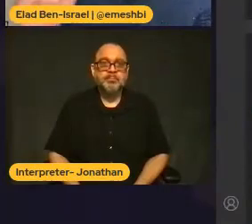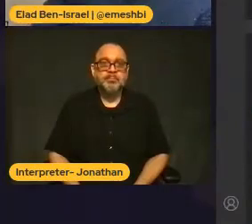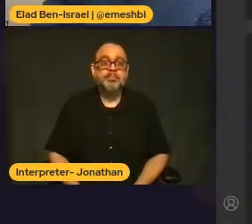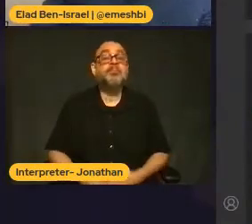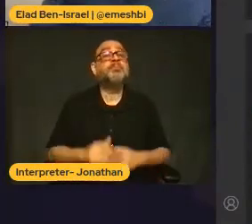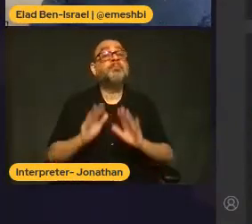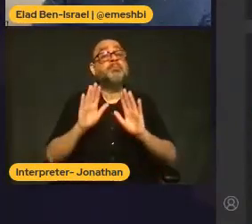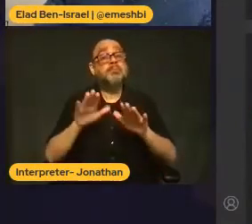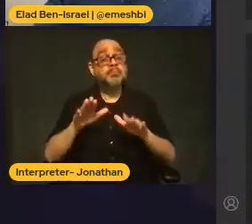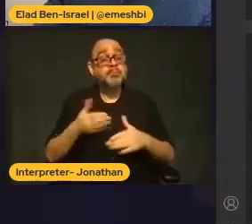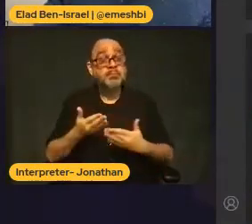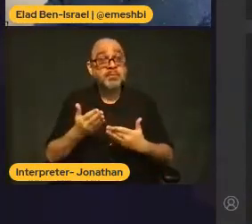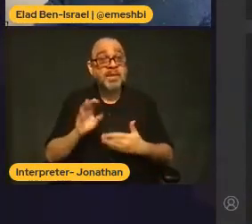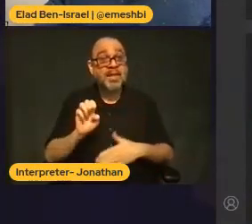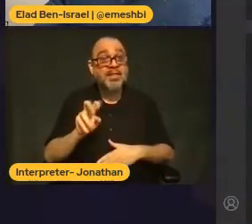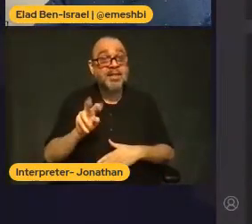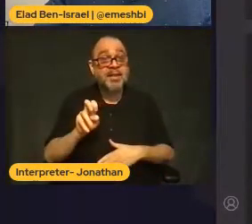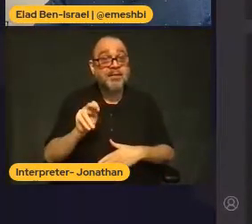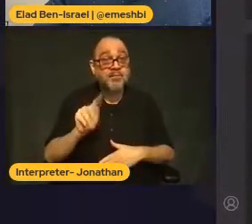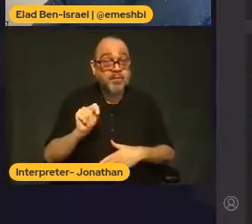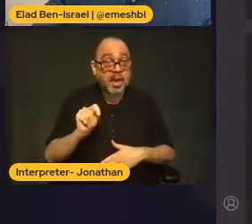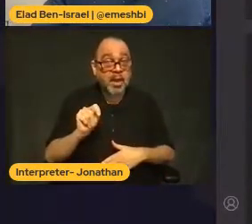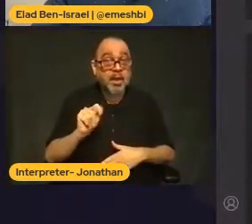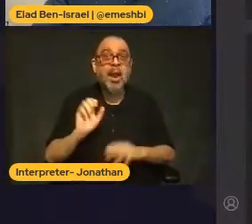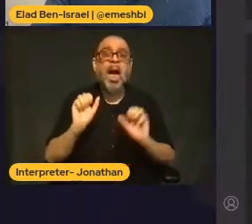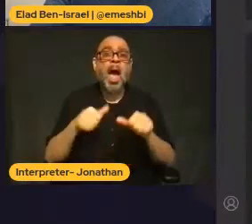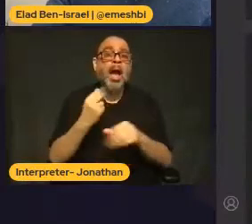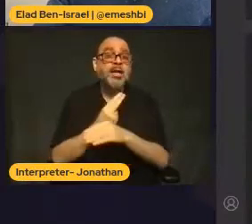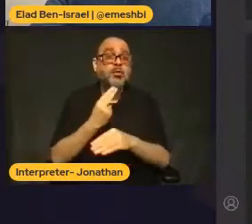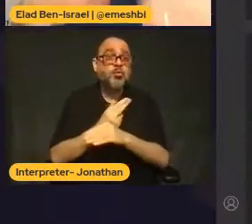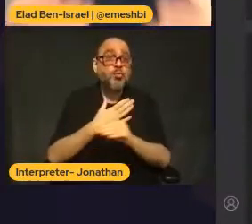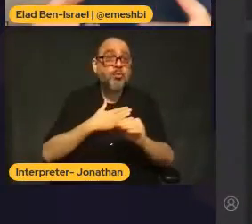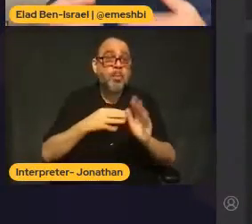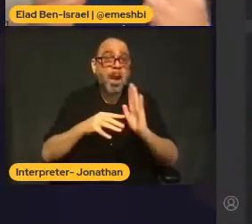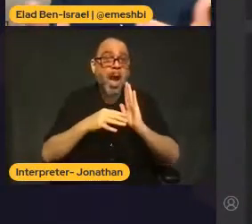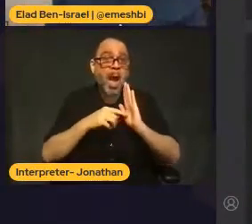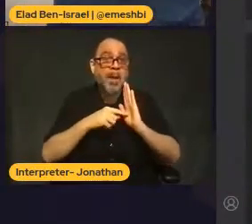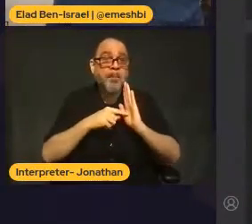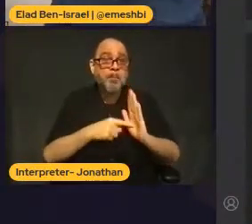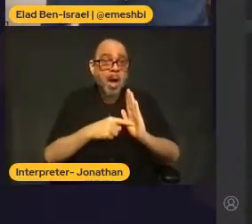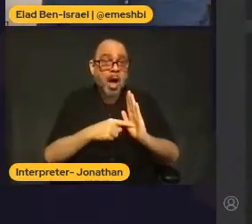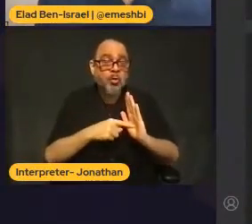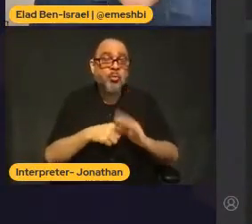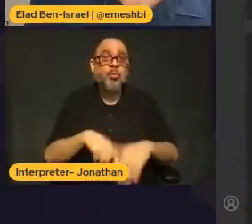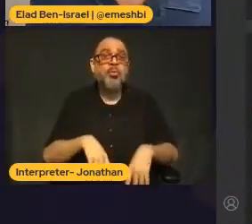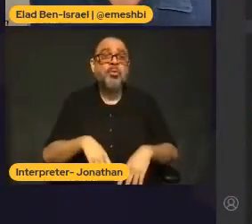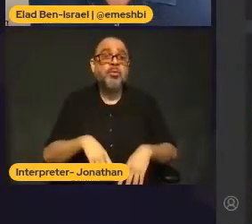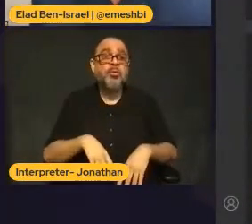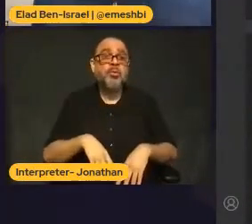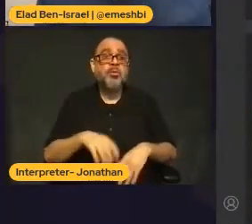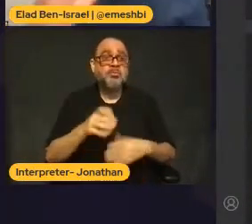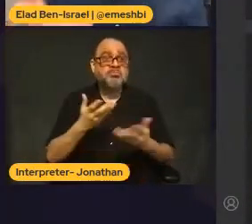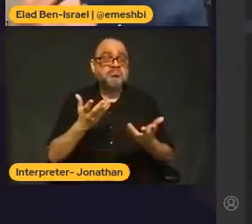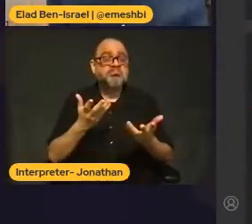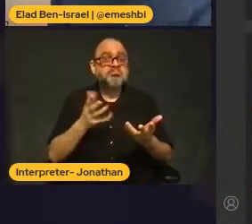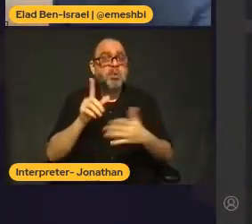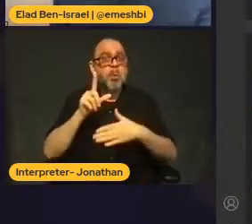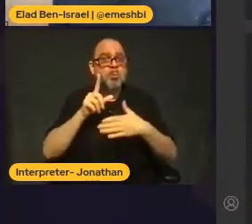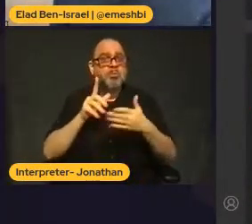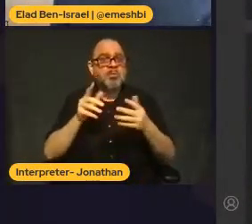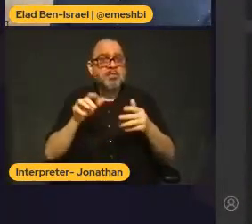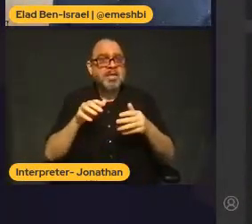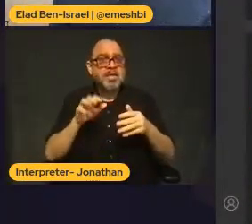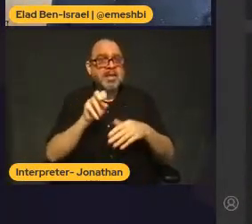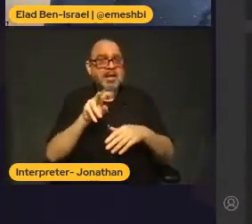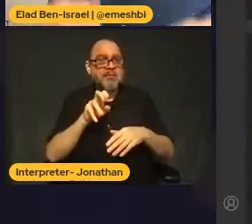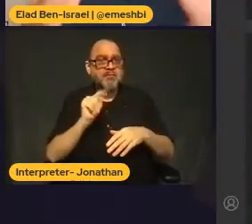actually, the event, I can use my model, right? Let's say the event that I'm expecting my lambda function to accept is the